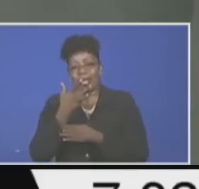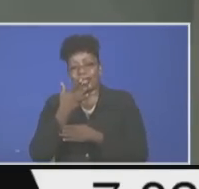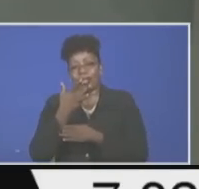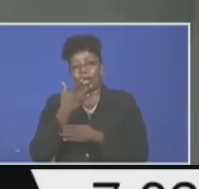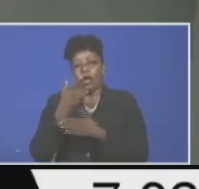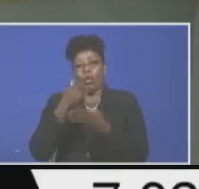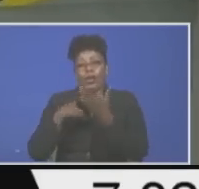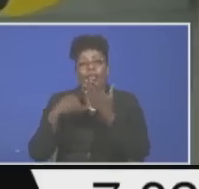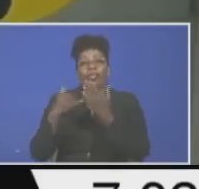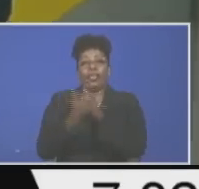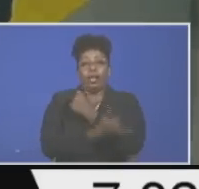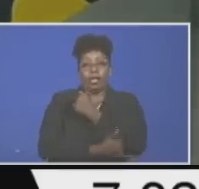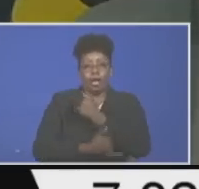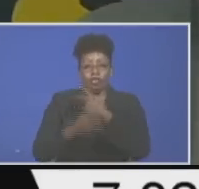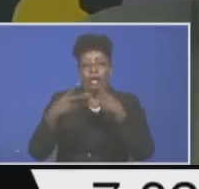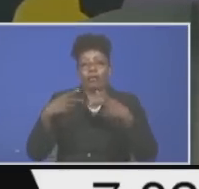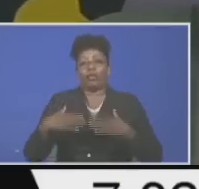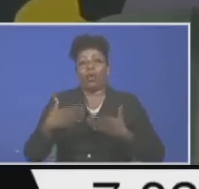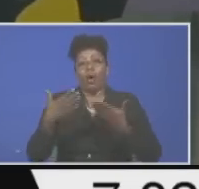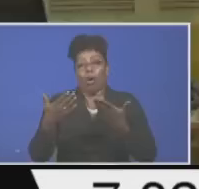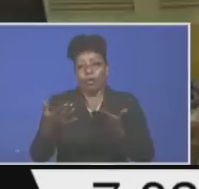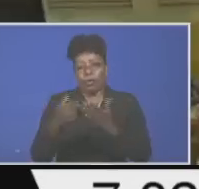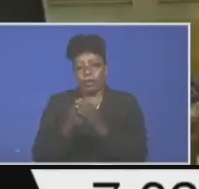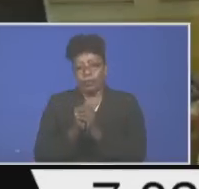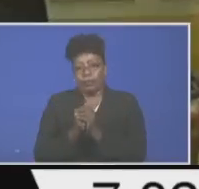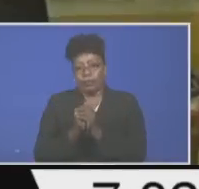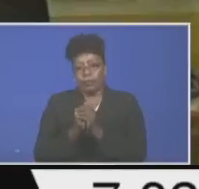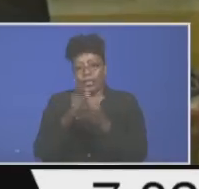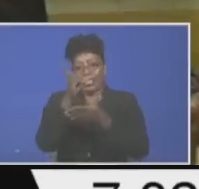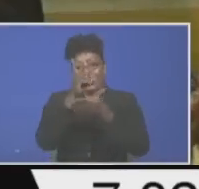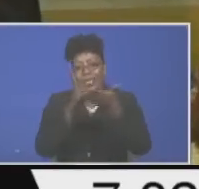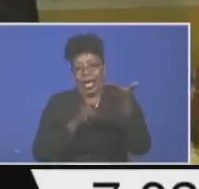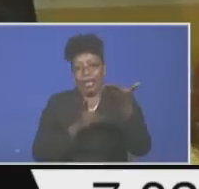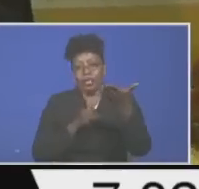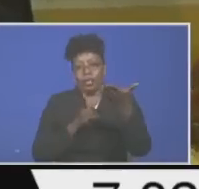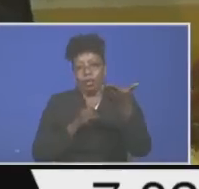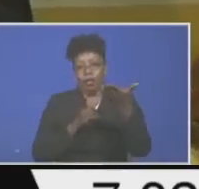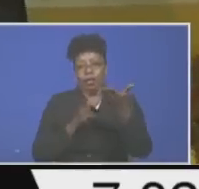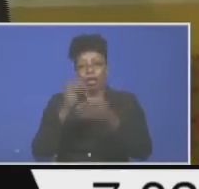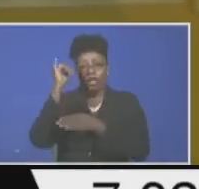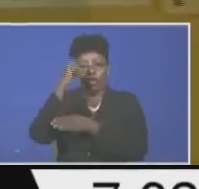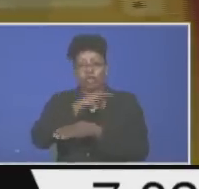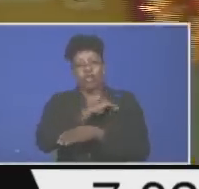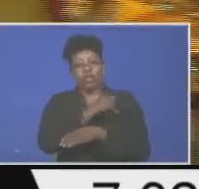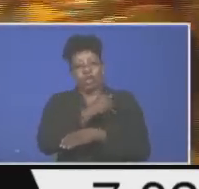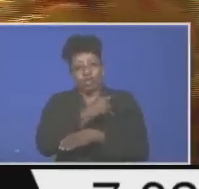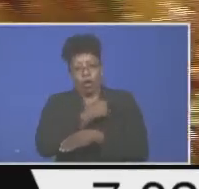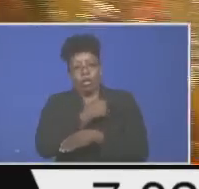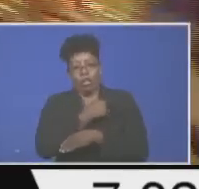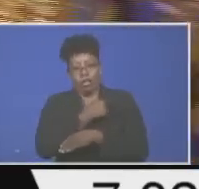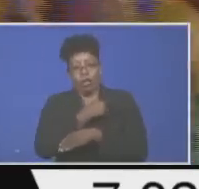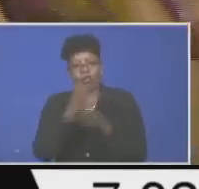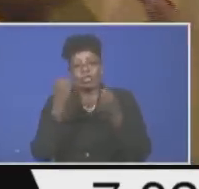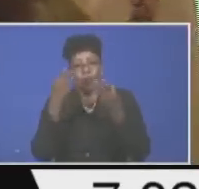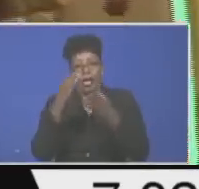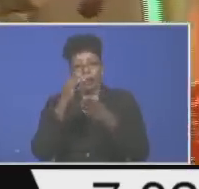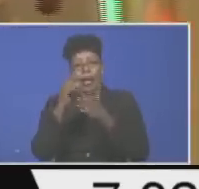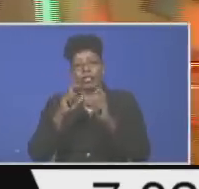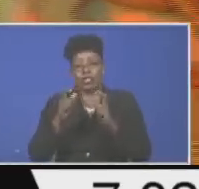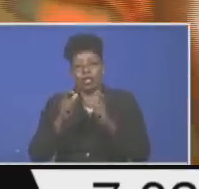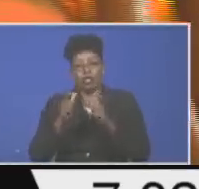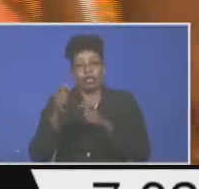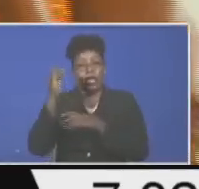to offer all year round. Designer and tailor Victor Juju Johnson was influenced by the late architect and Junkanooer